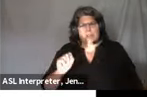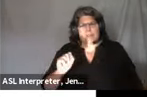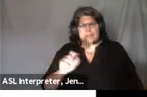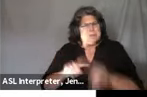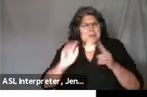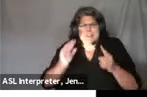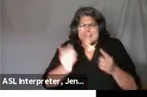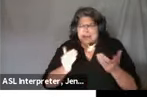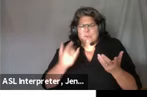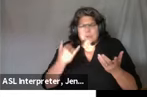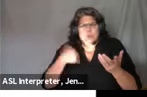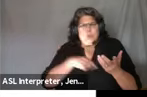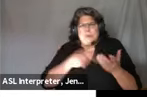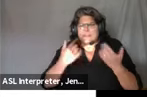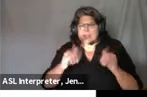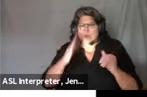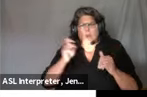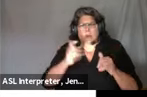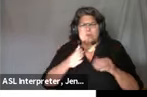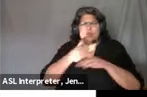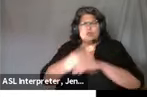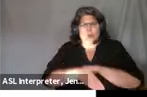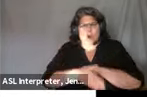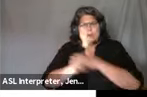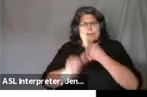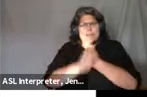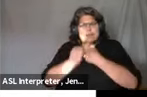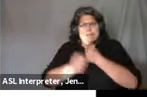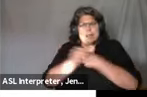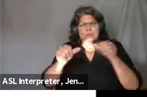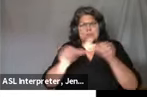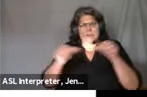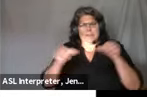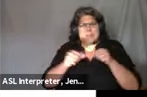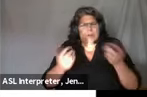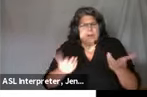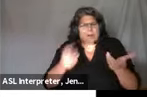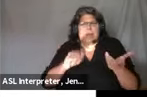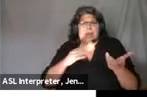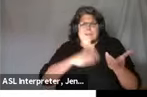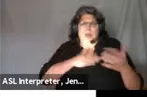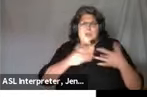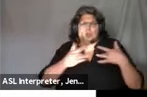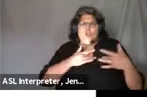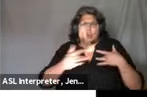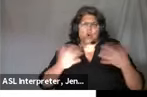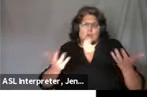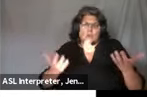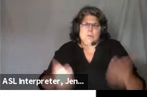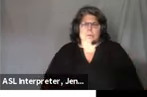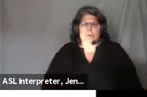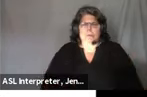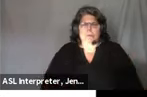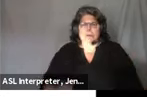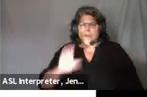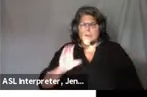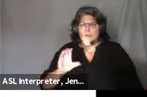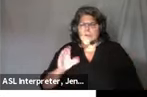those dangerous crossings. That's my concern. Mm-hmm. Chris, can you speak to